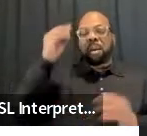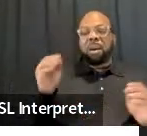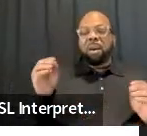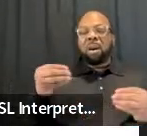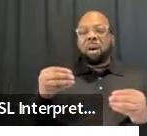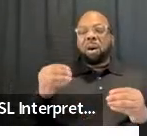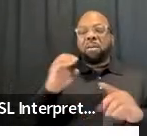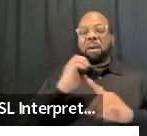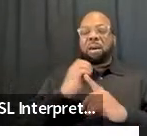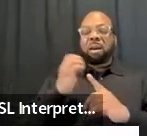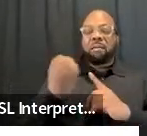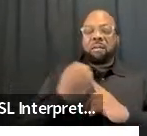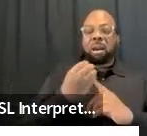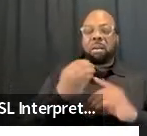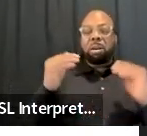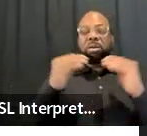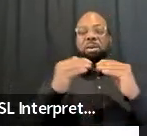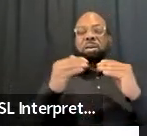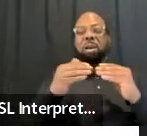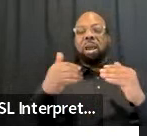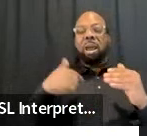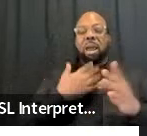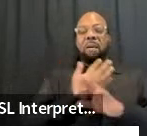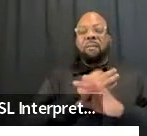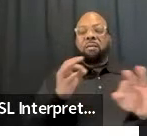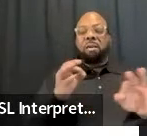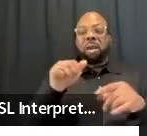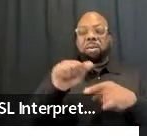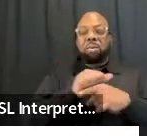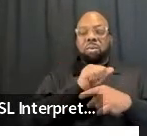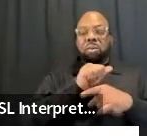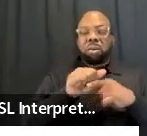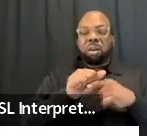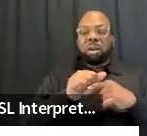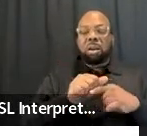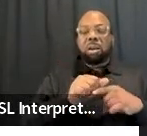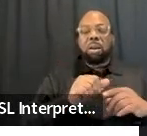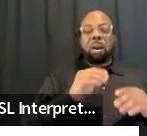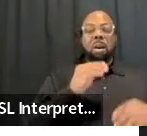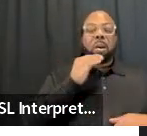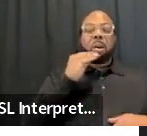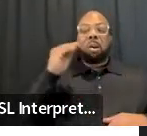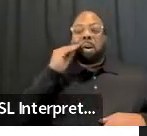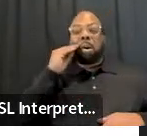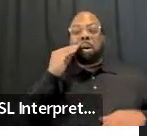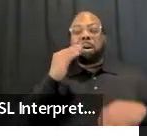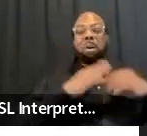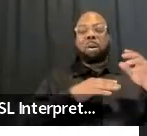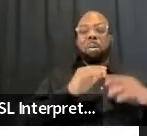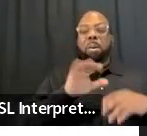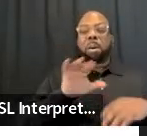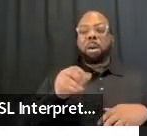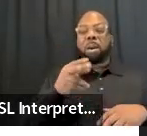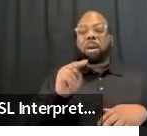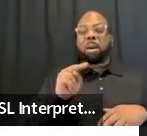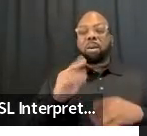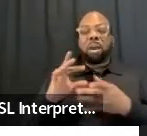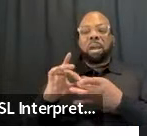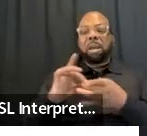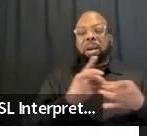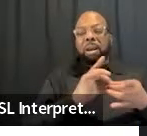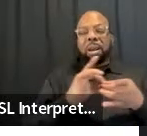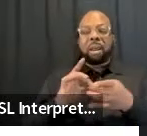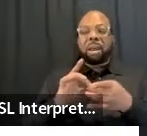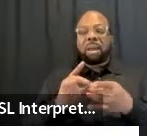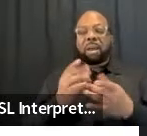and provides free expert guidance and trainings, and also connects home and building owners to service providers and financing opportunities. You